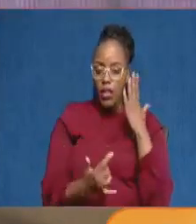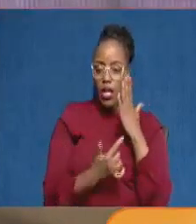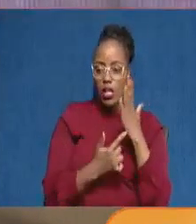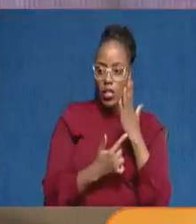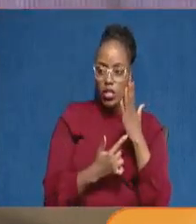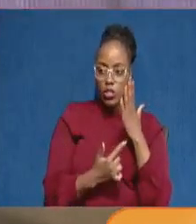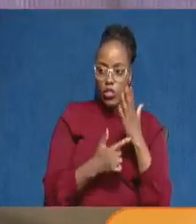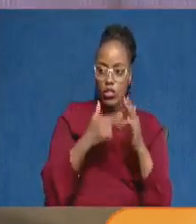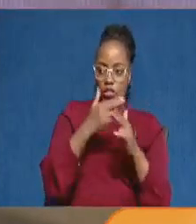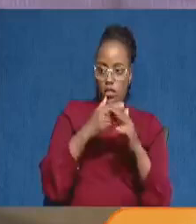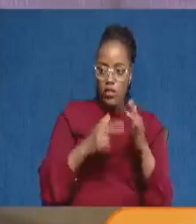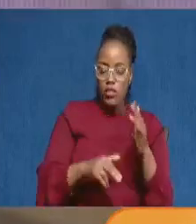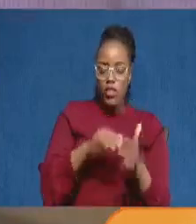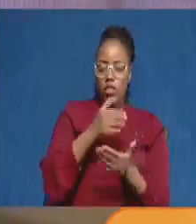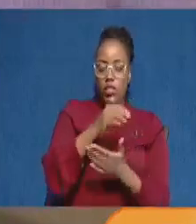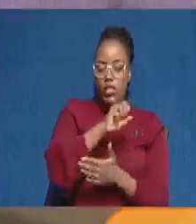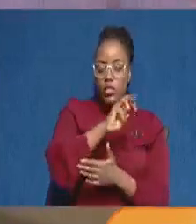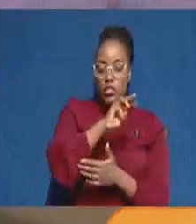technology known as